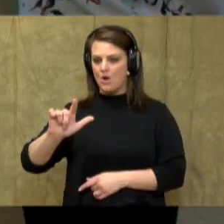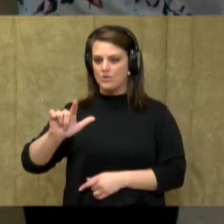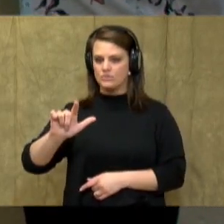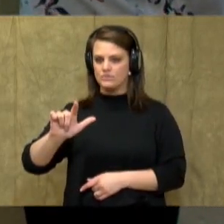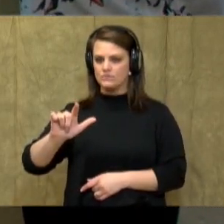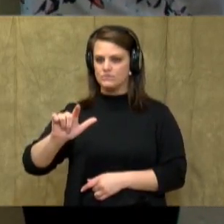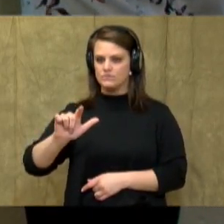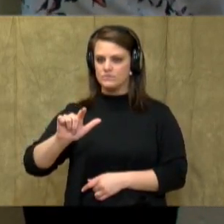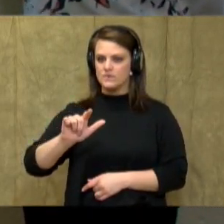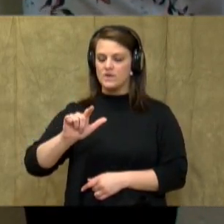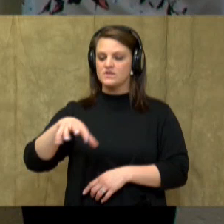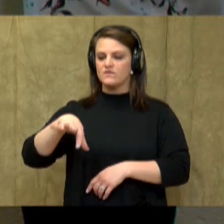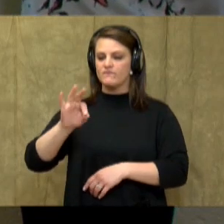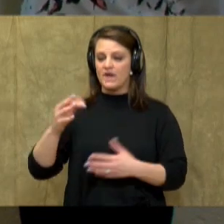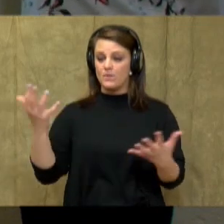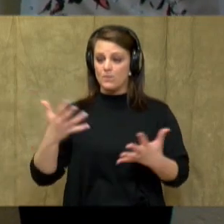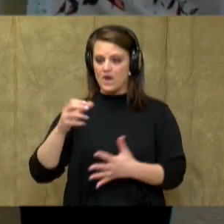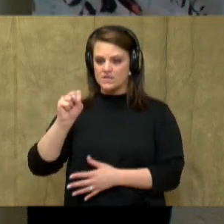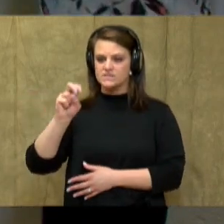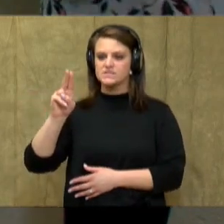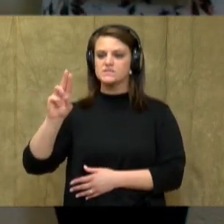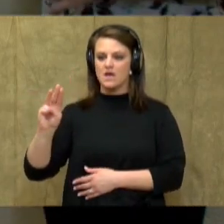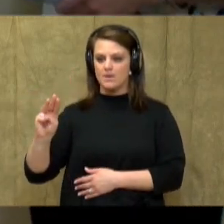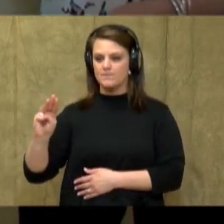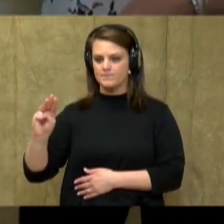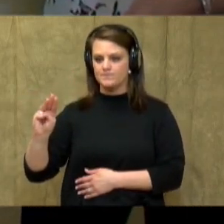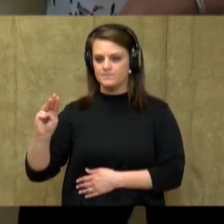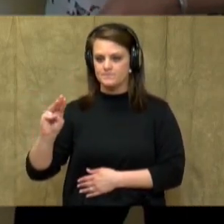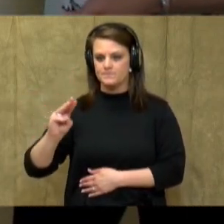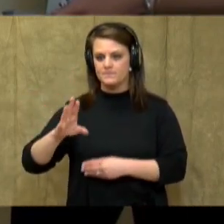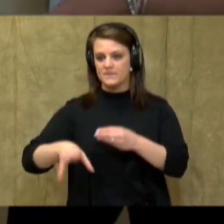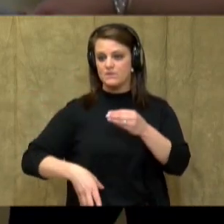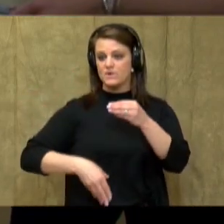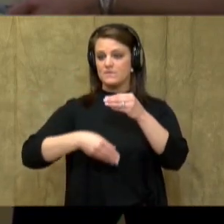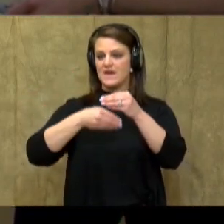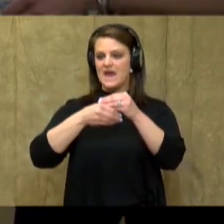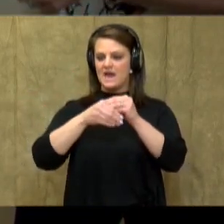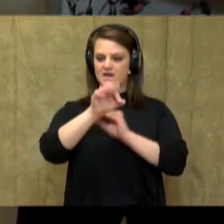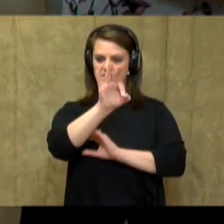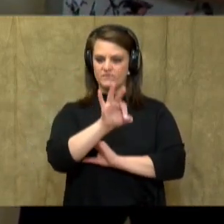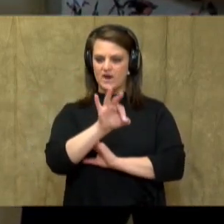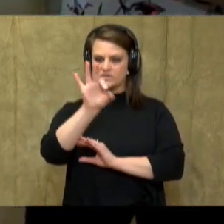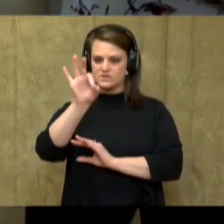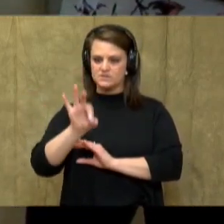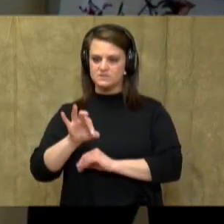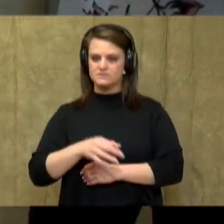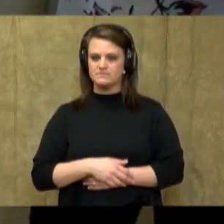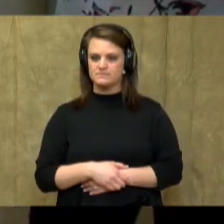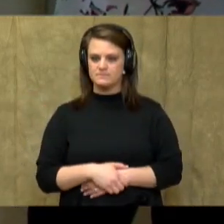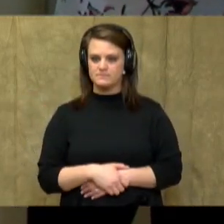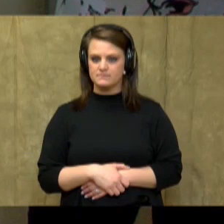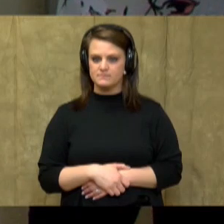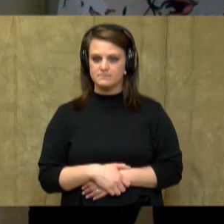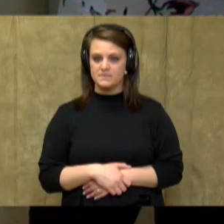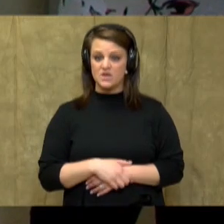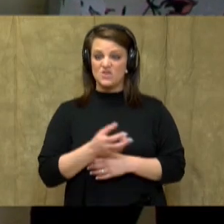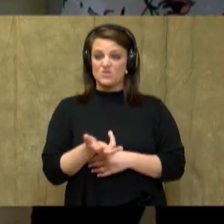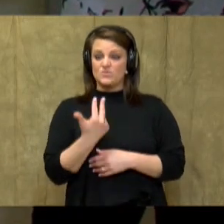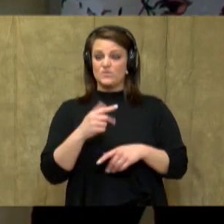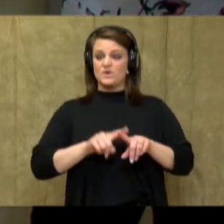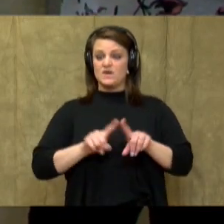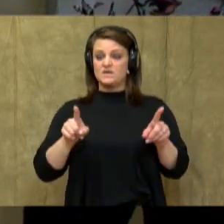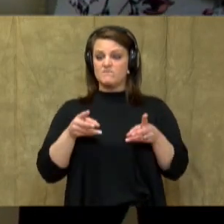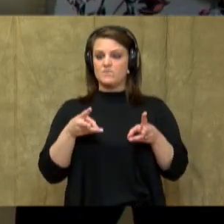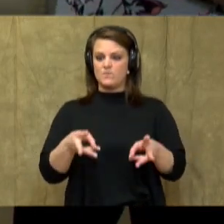to find the sum, and we're going to be adding our fractions. Now, these are our 3 ways to